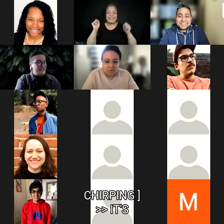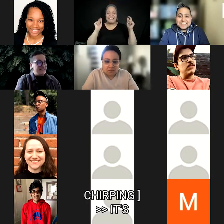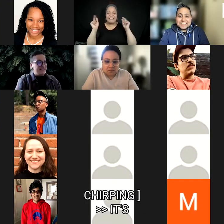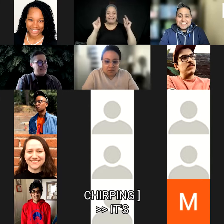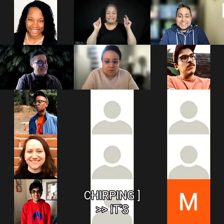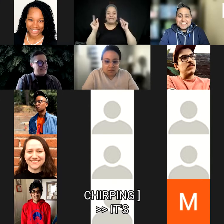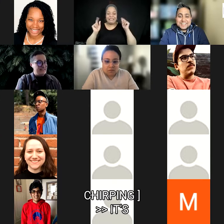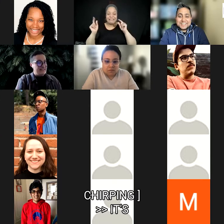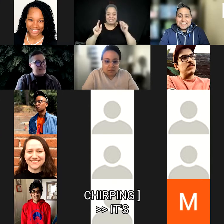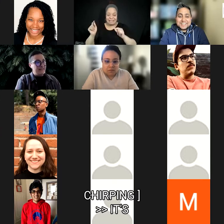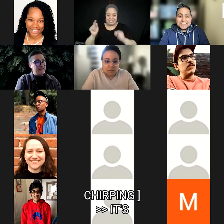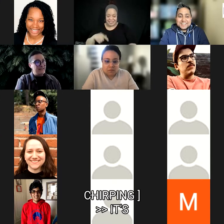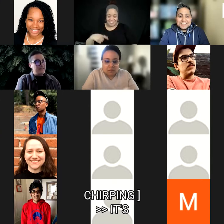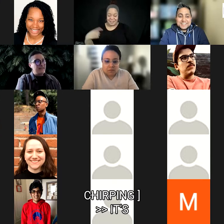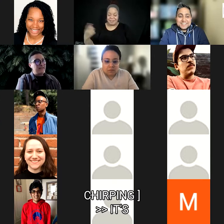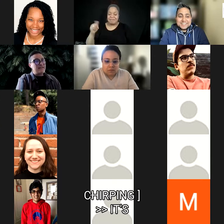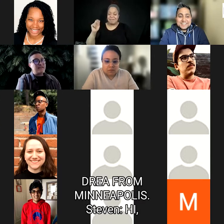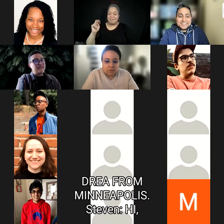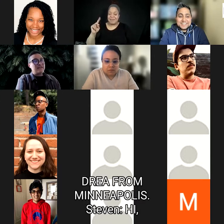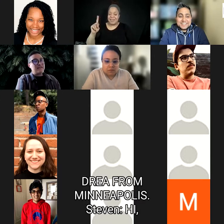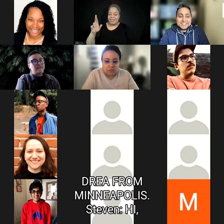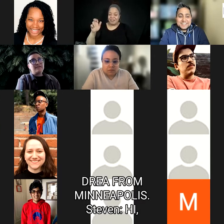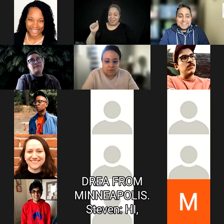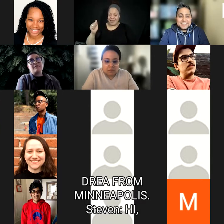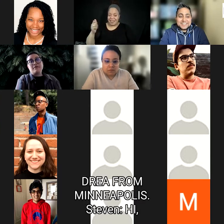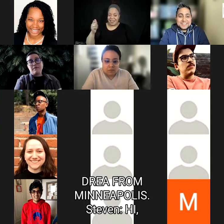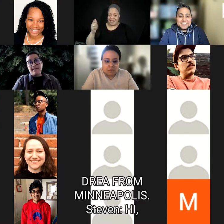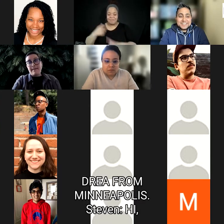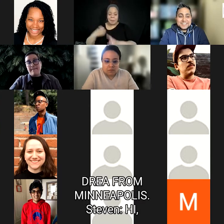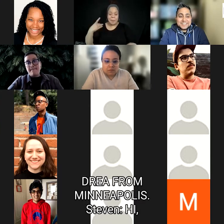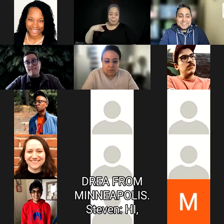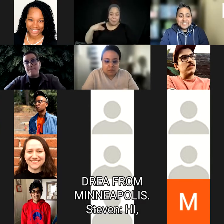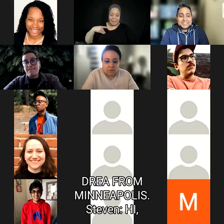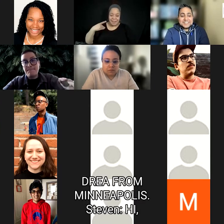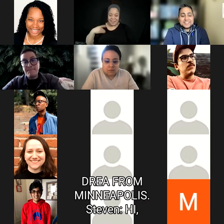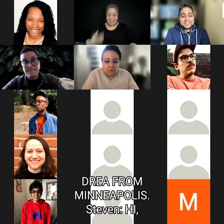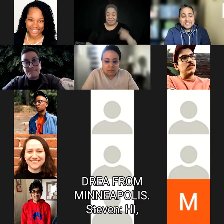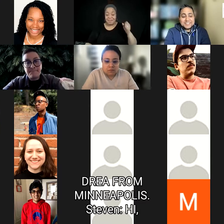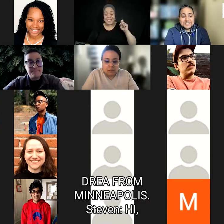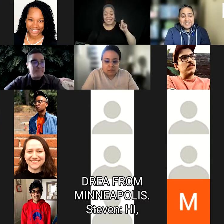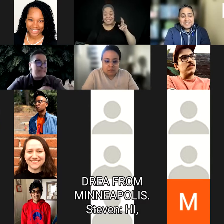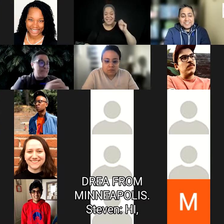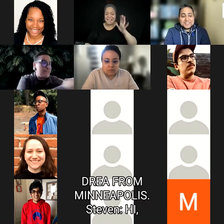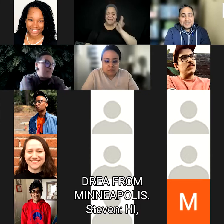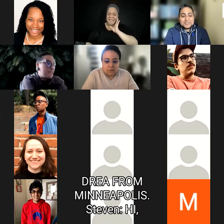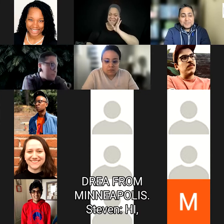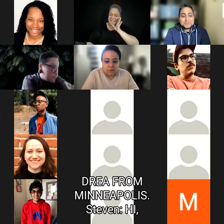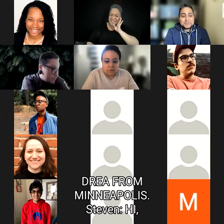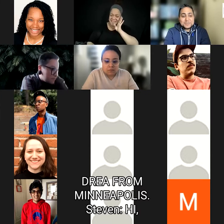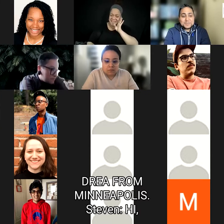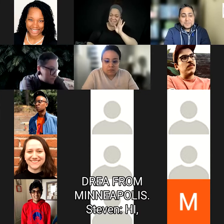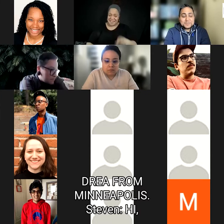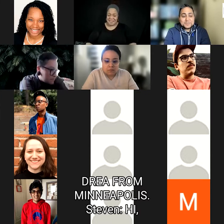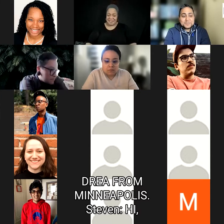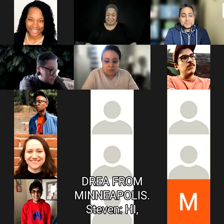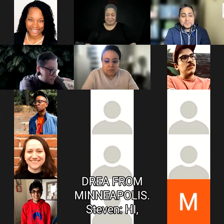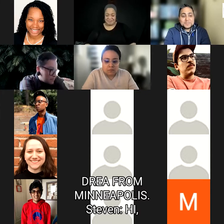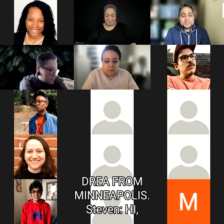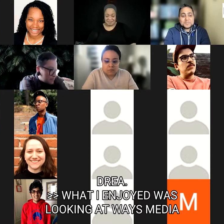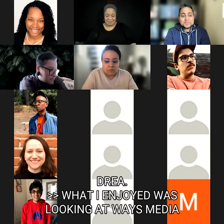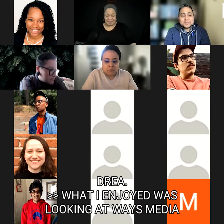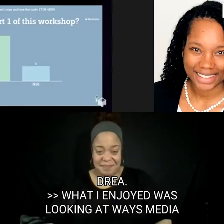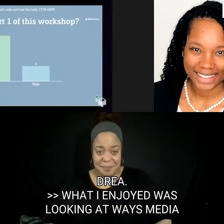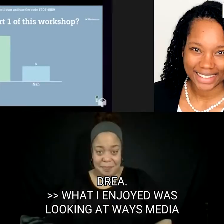but what I really enjoyed was looking at the different ways that media was used to, and like when you did the study of